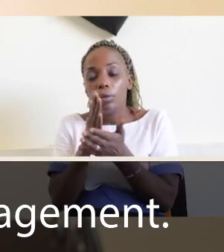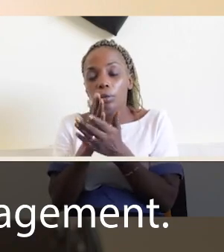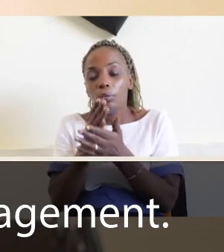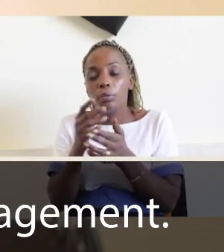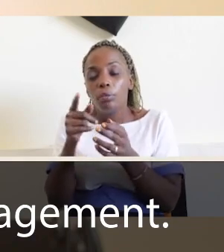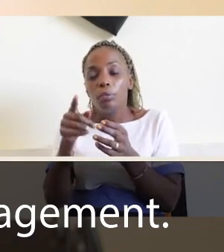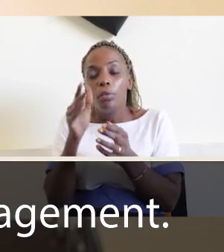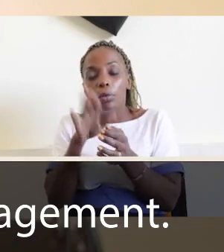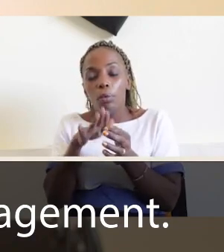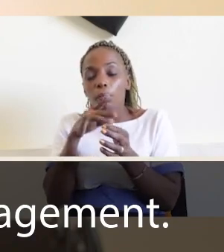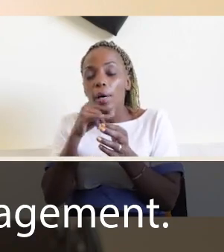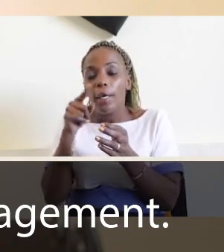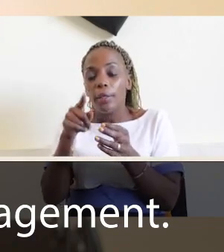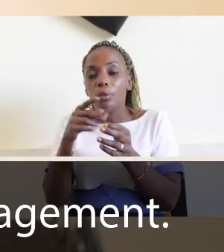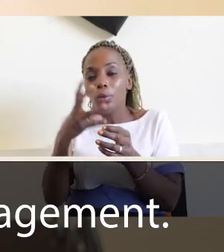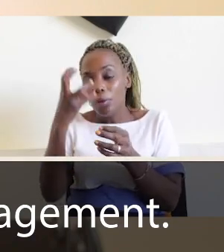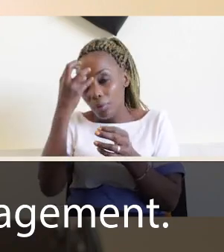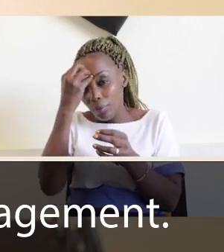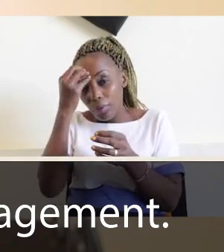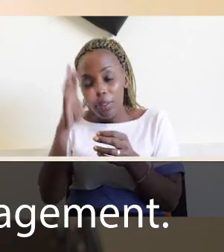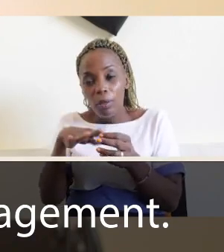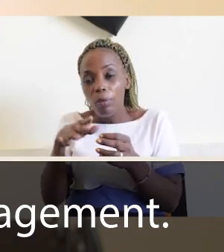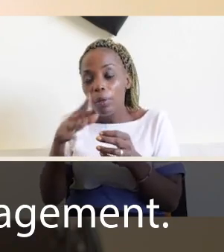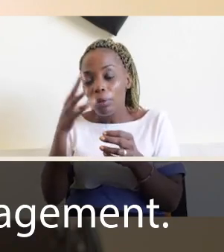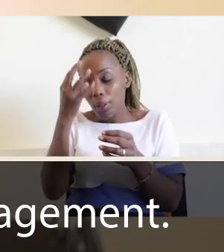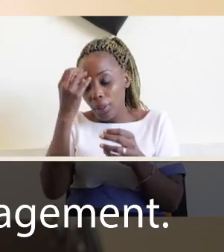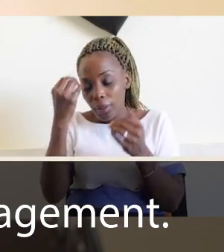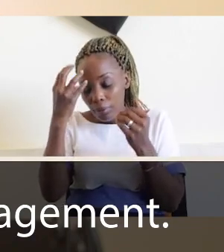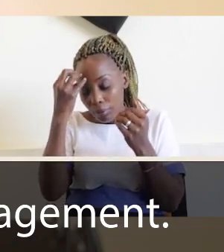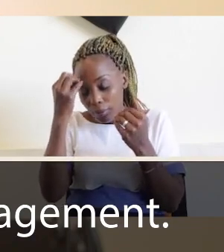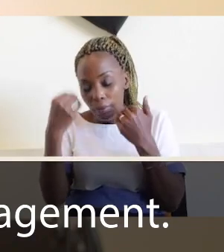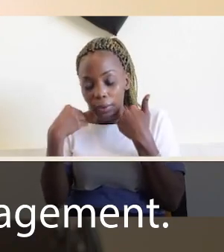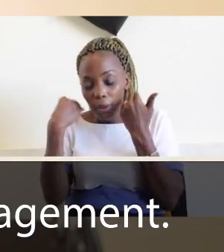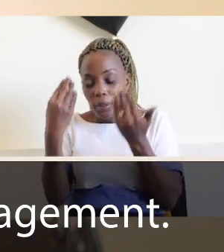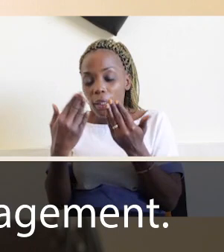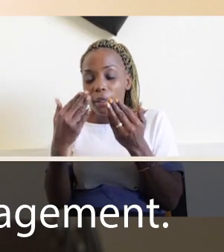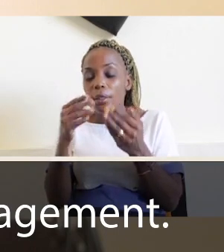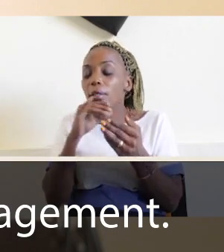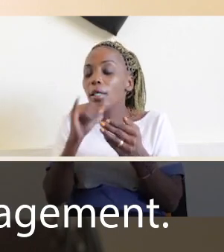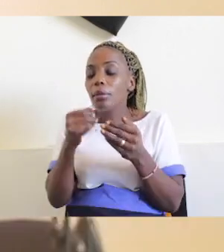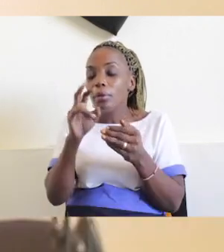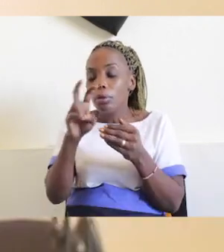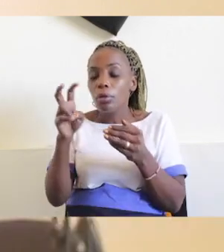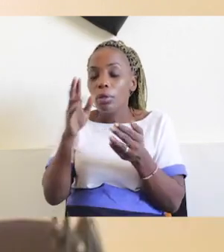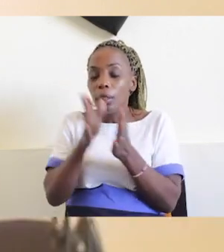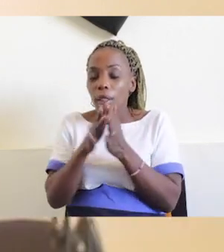in anguish and she was in pain. Her husband saw that and he sought to encourage her.